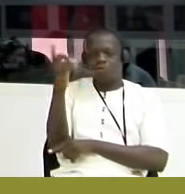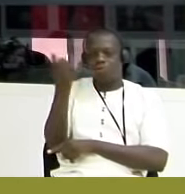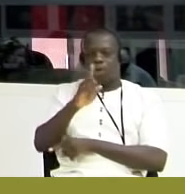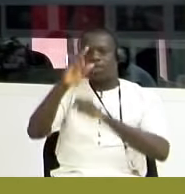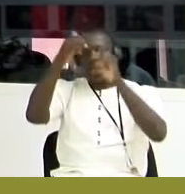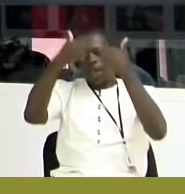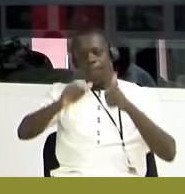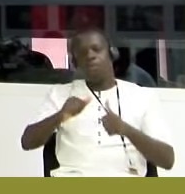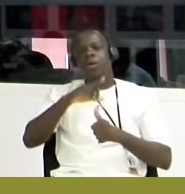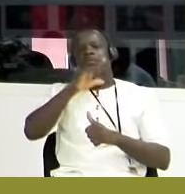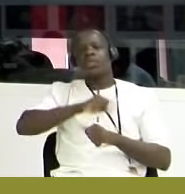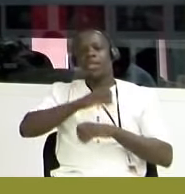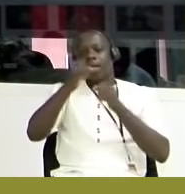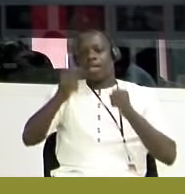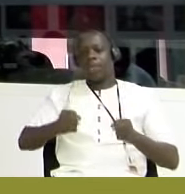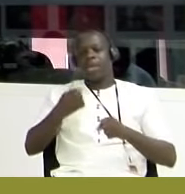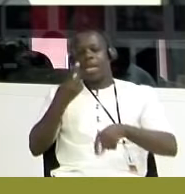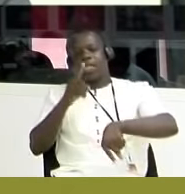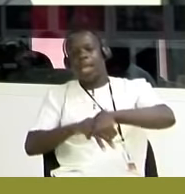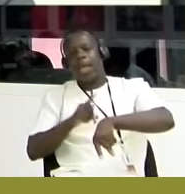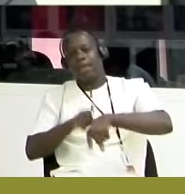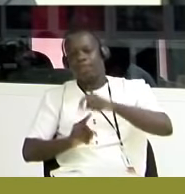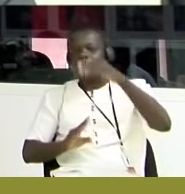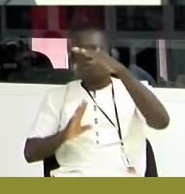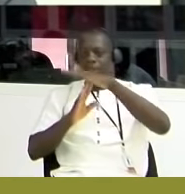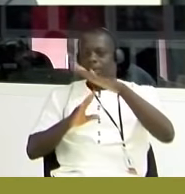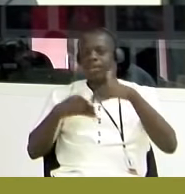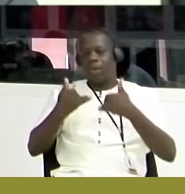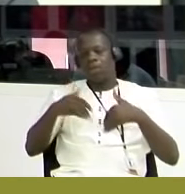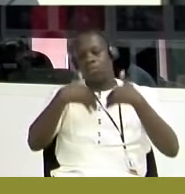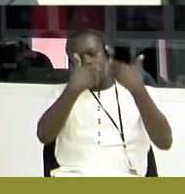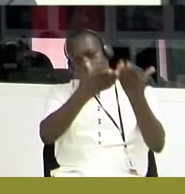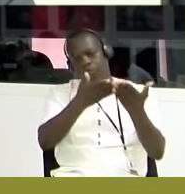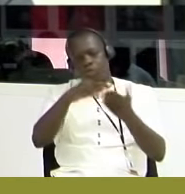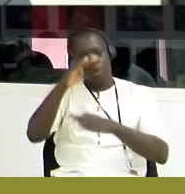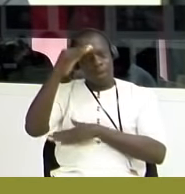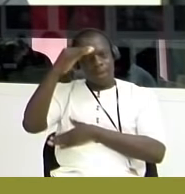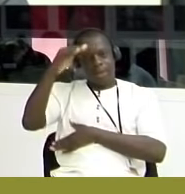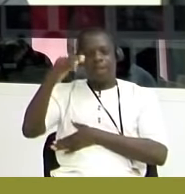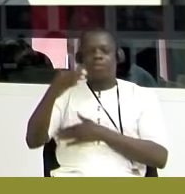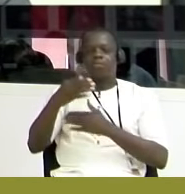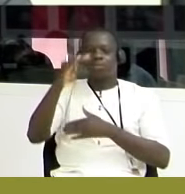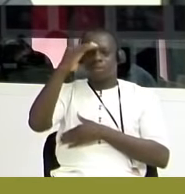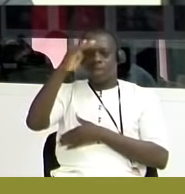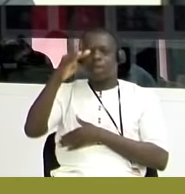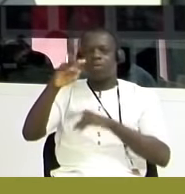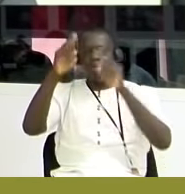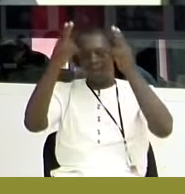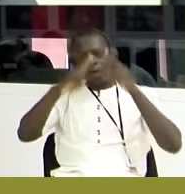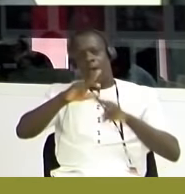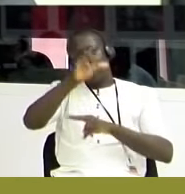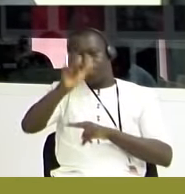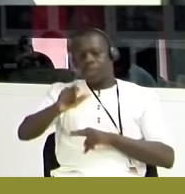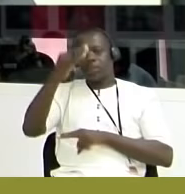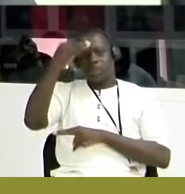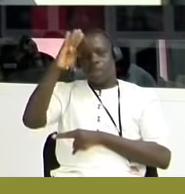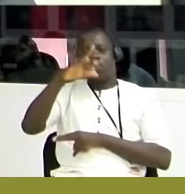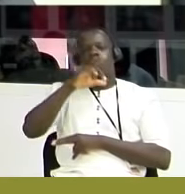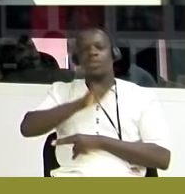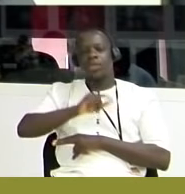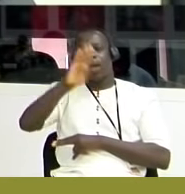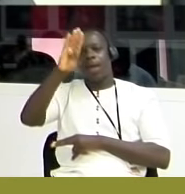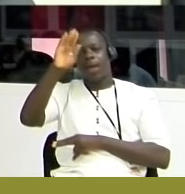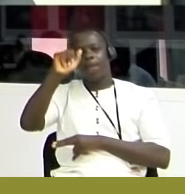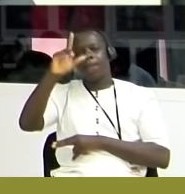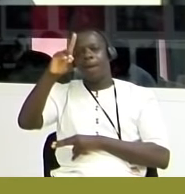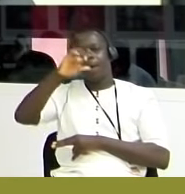Thank you. Thank you, Councillor, and thank you, Mr. Badjie. We will take a 30-minute break and resume